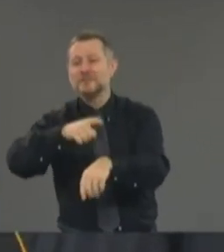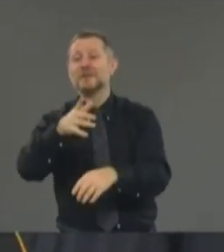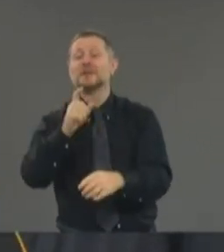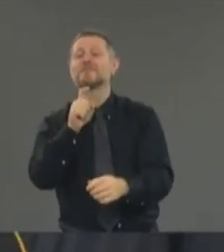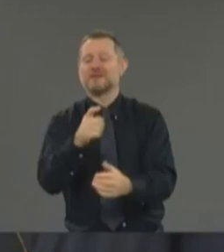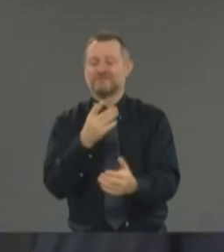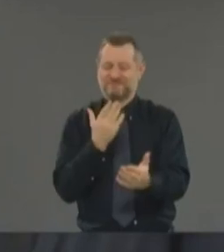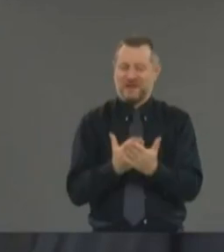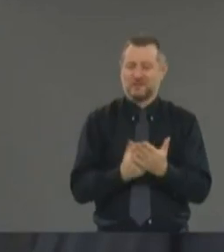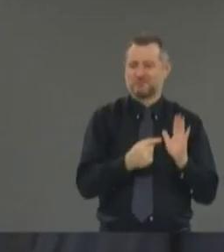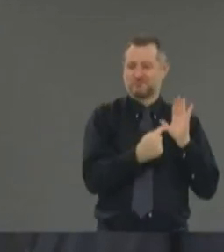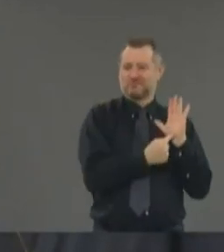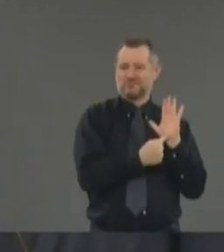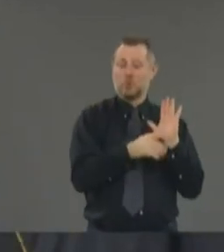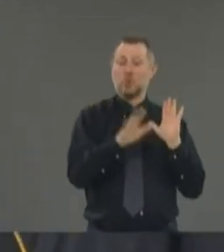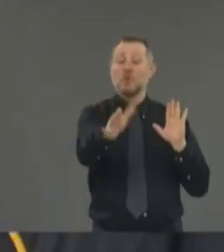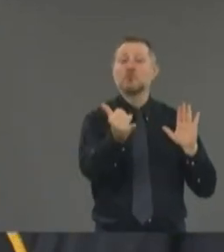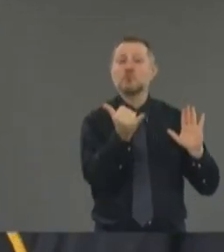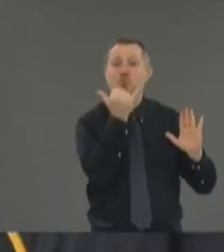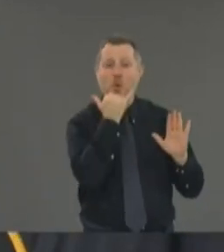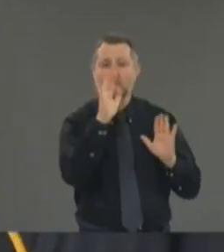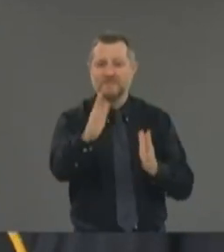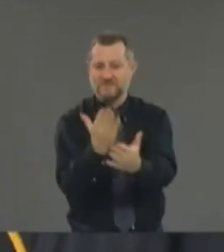were wrong. These are the facts.